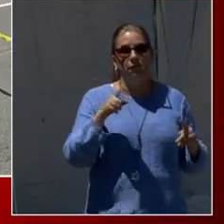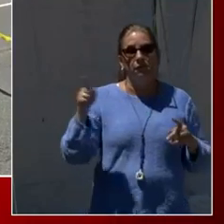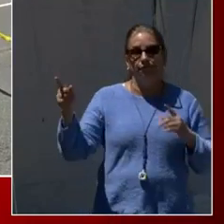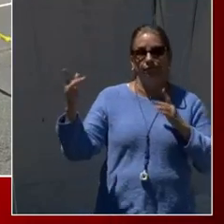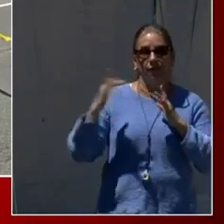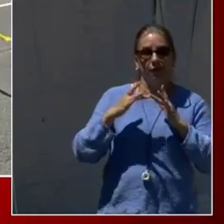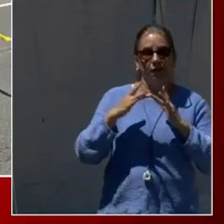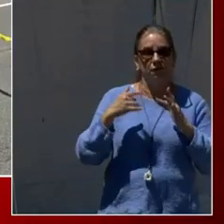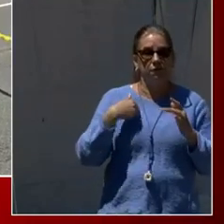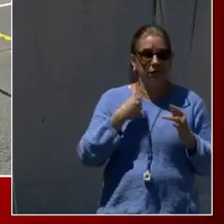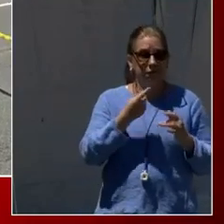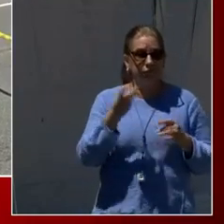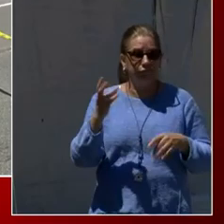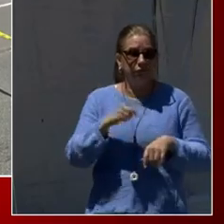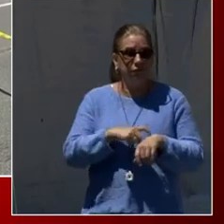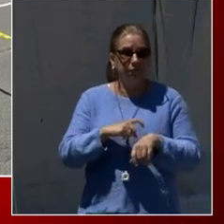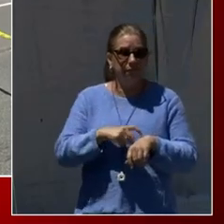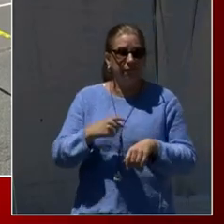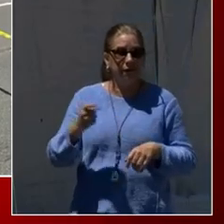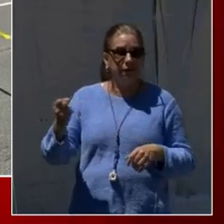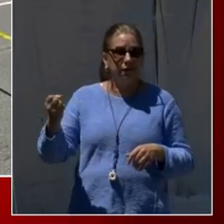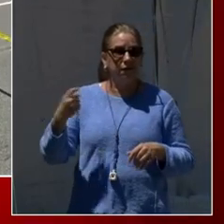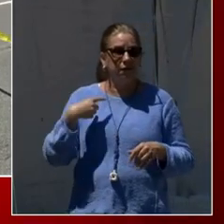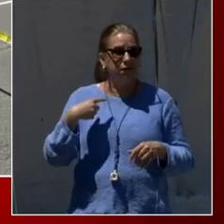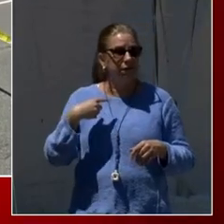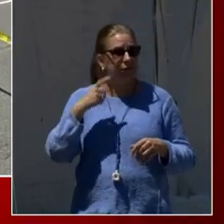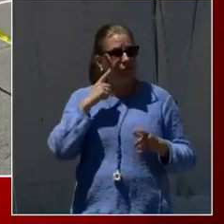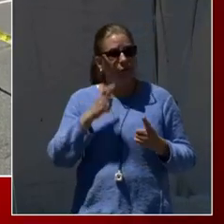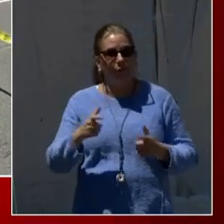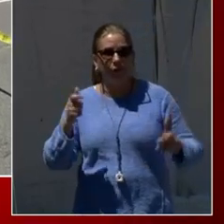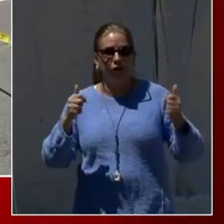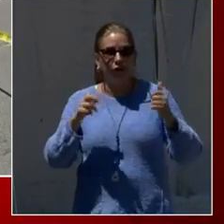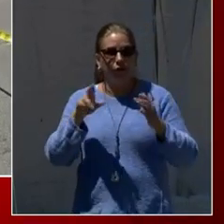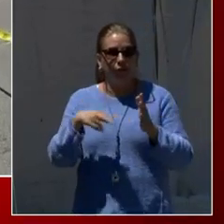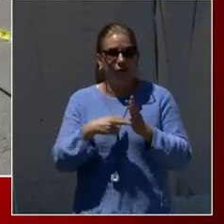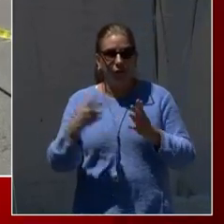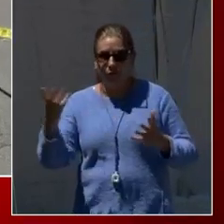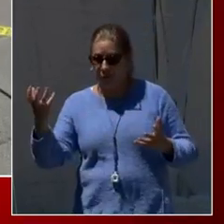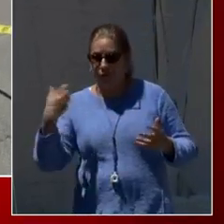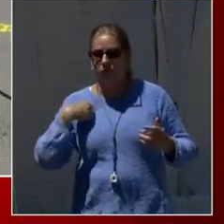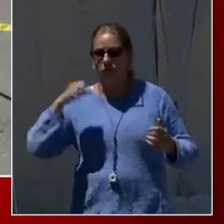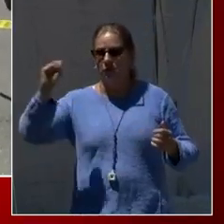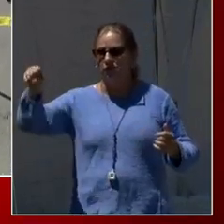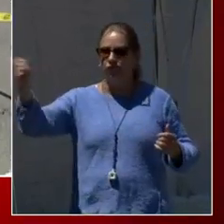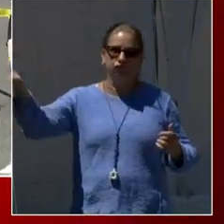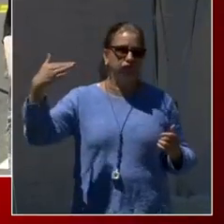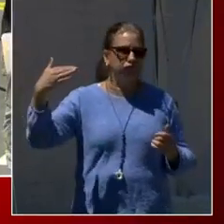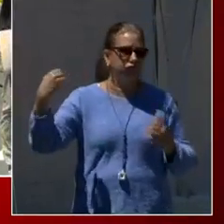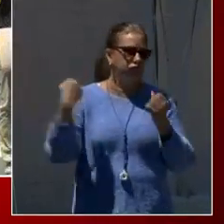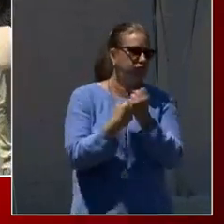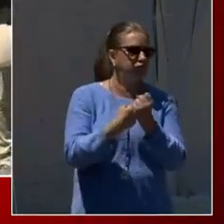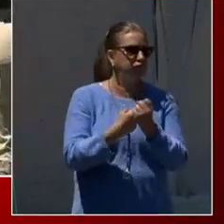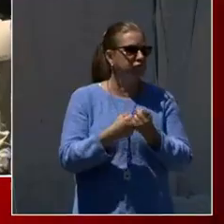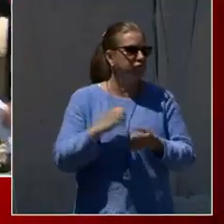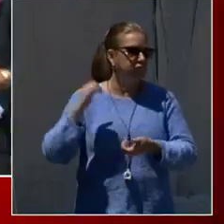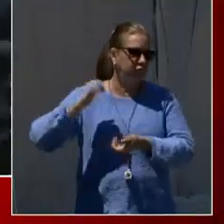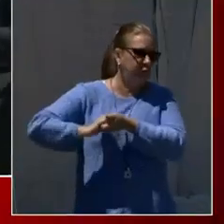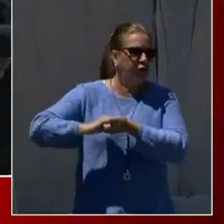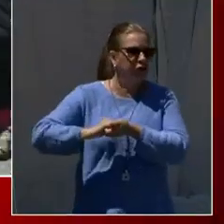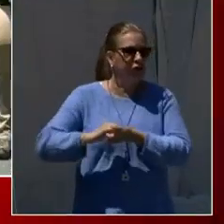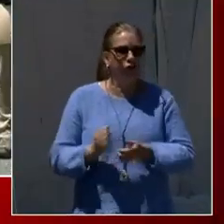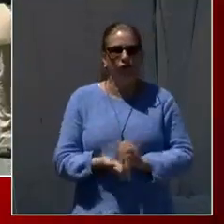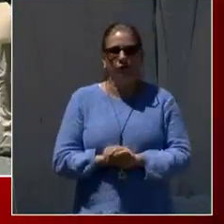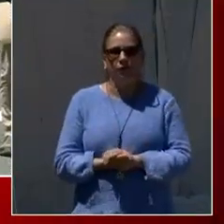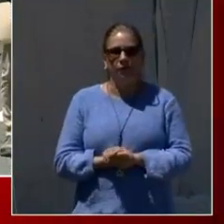them play a bigger role. Will you take them up on that? Absolutely. One question for Mayor Bowser. What do you say to